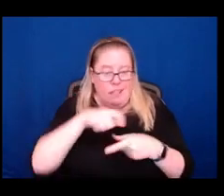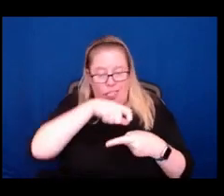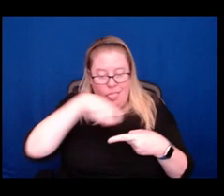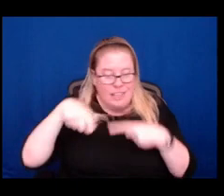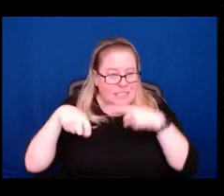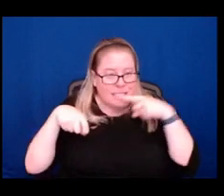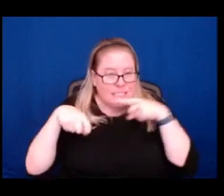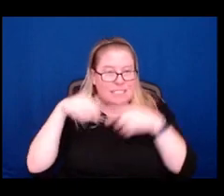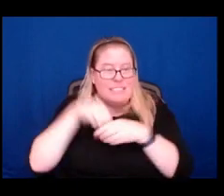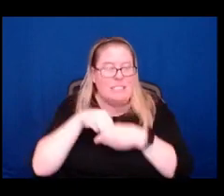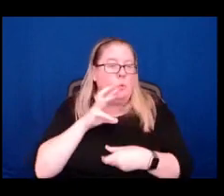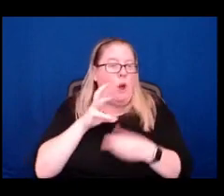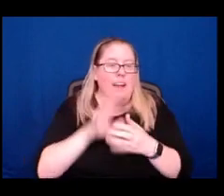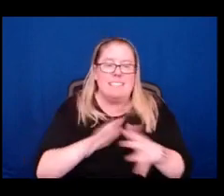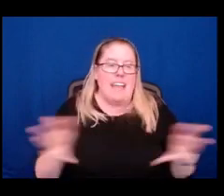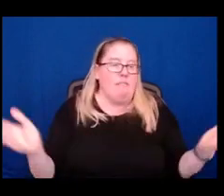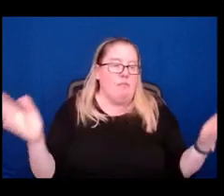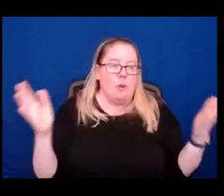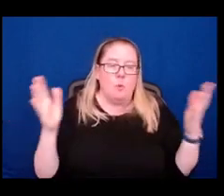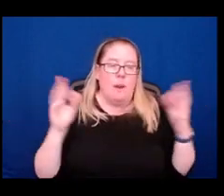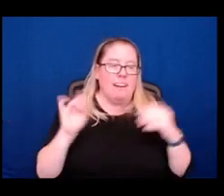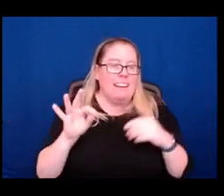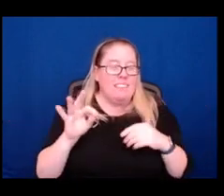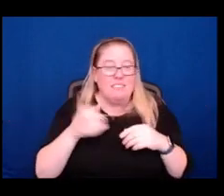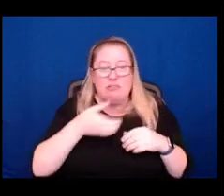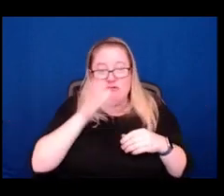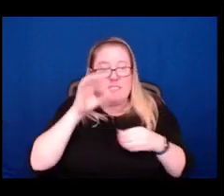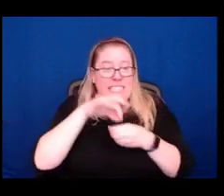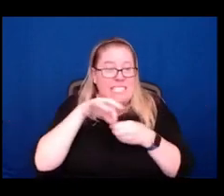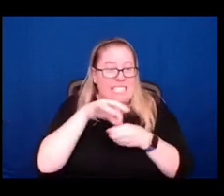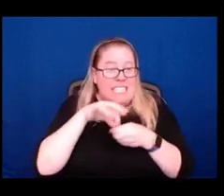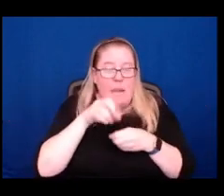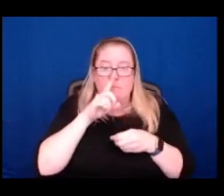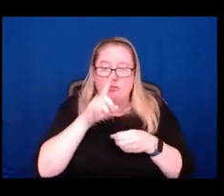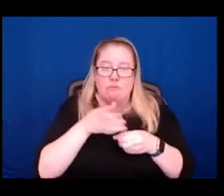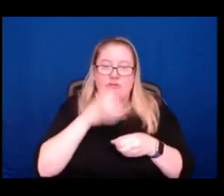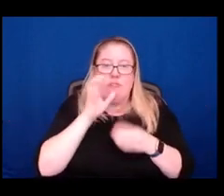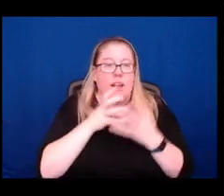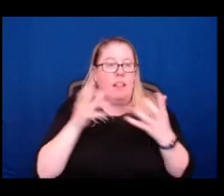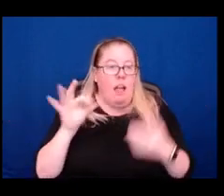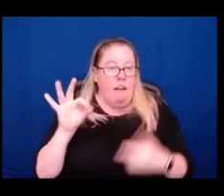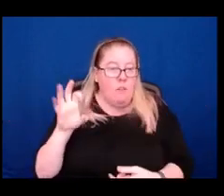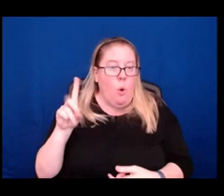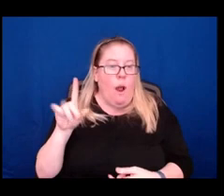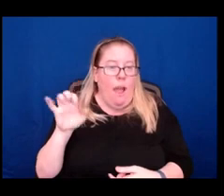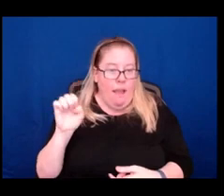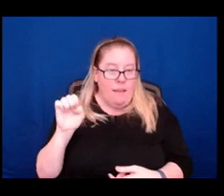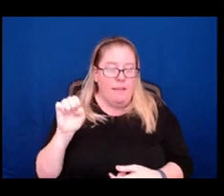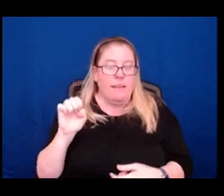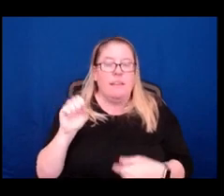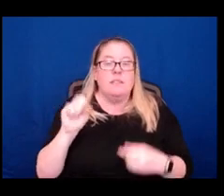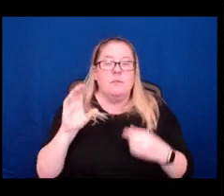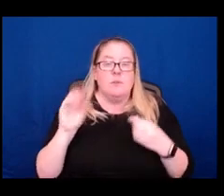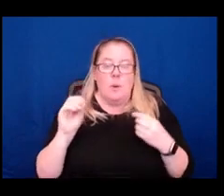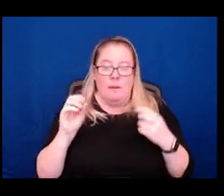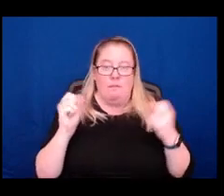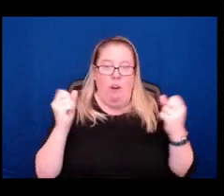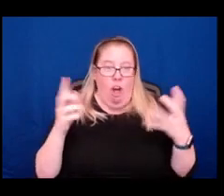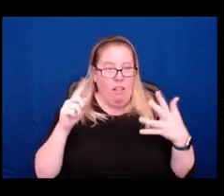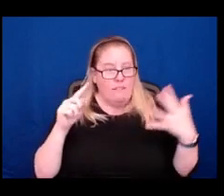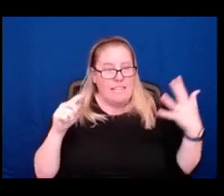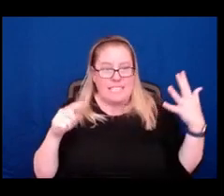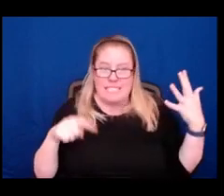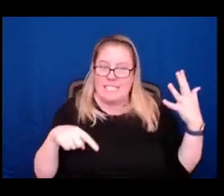our water, it's everywhere. If you're a tea drinker, you're probably getting a lot of fluoride. And so we have all of these things